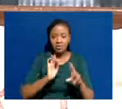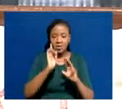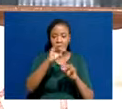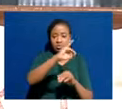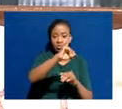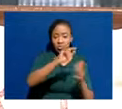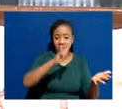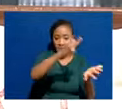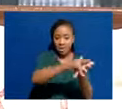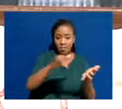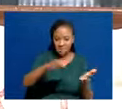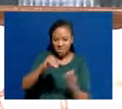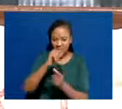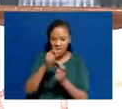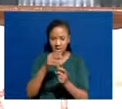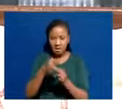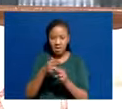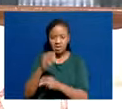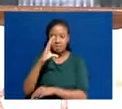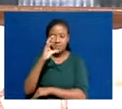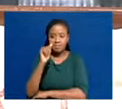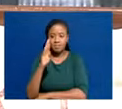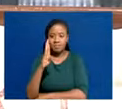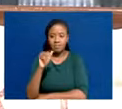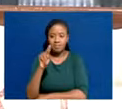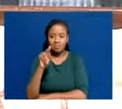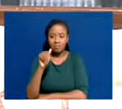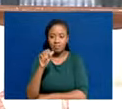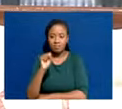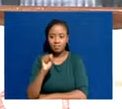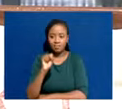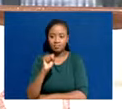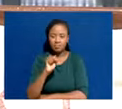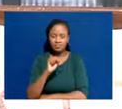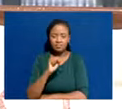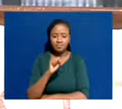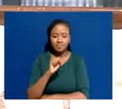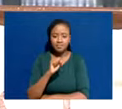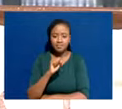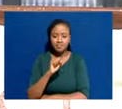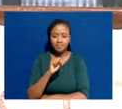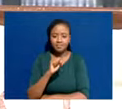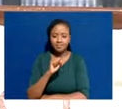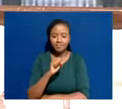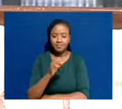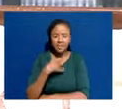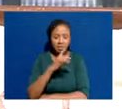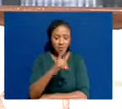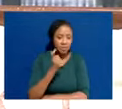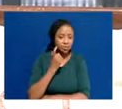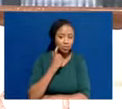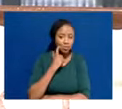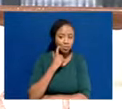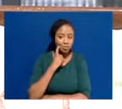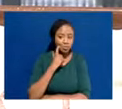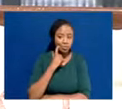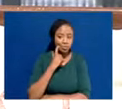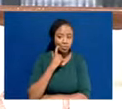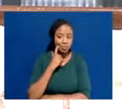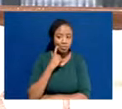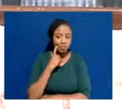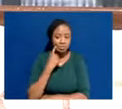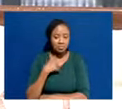And so I find this water police that we're doing with, with Nairobi Water in Athi at a kiosk. And so I think they're harassing these people. I'm like,